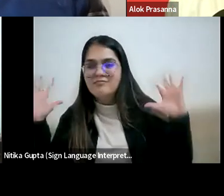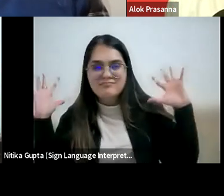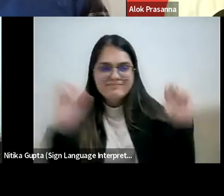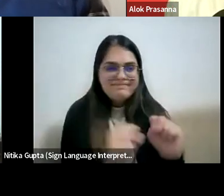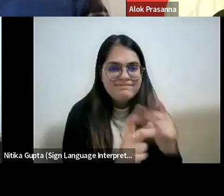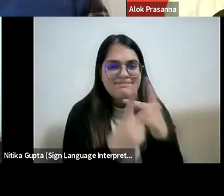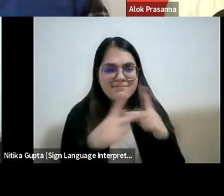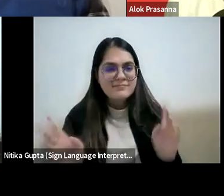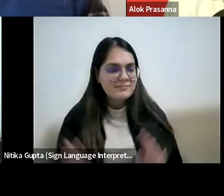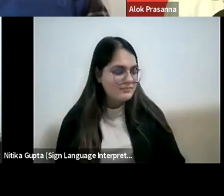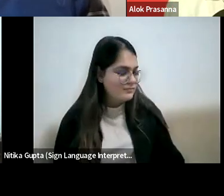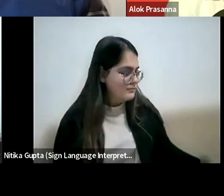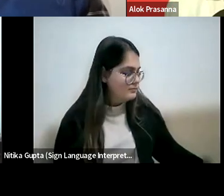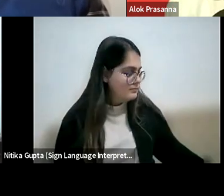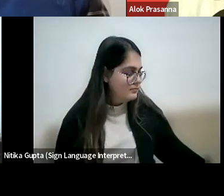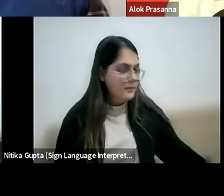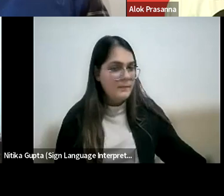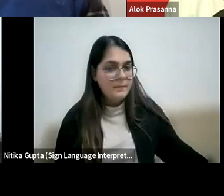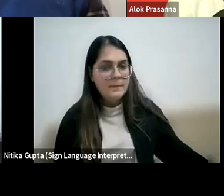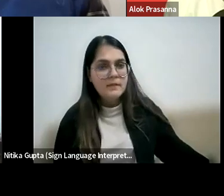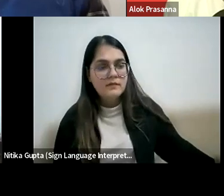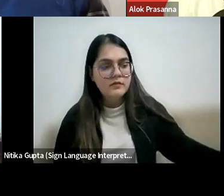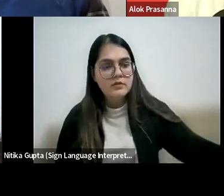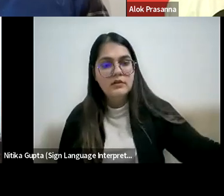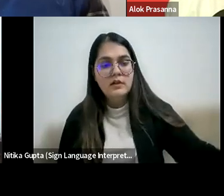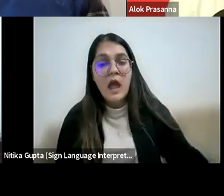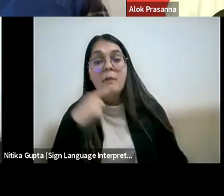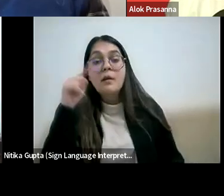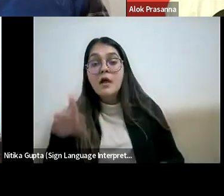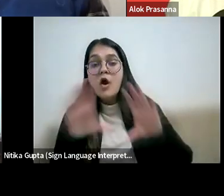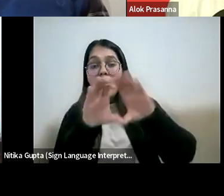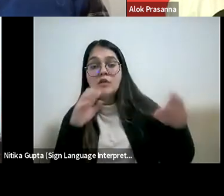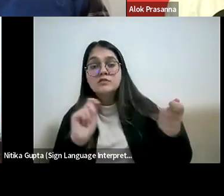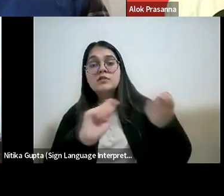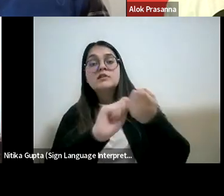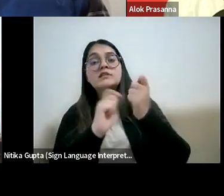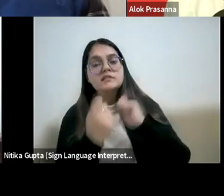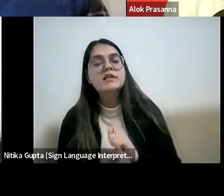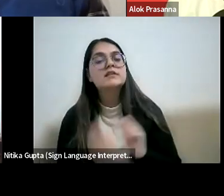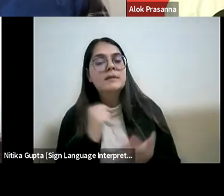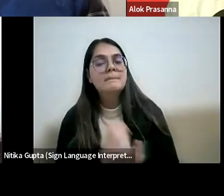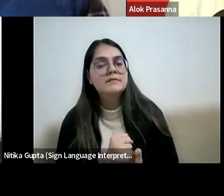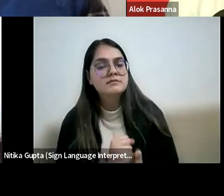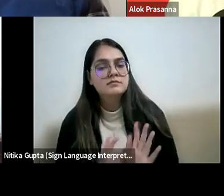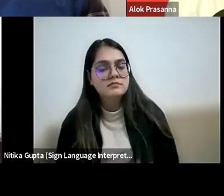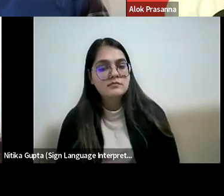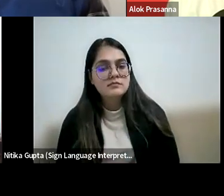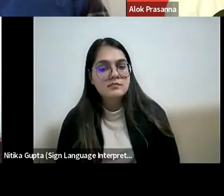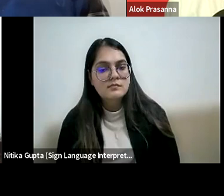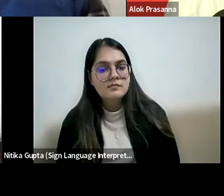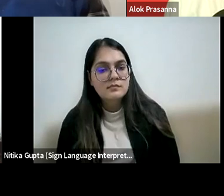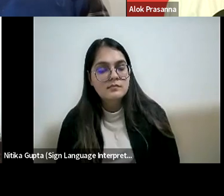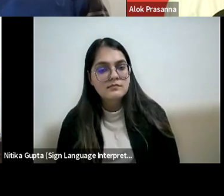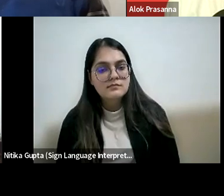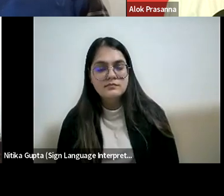And any attempt to modify the constitution is really